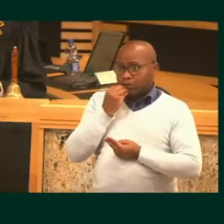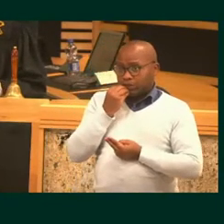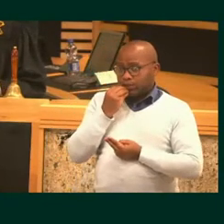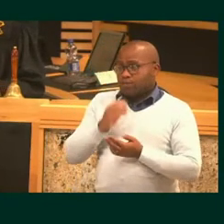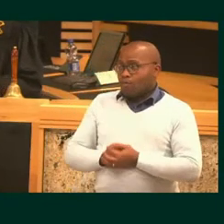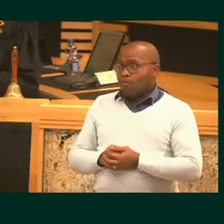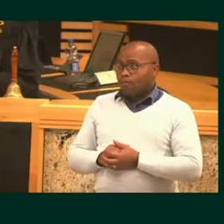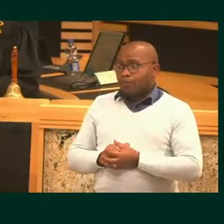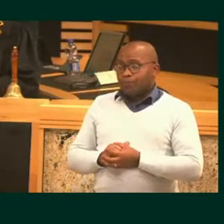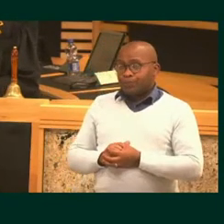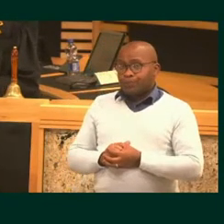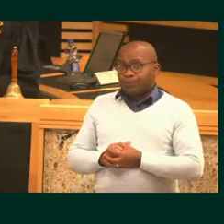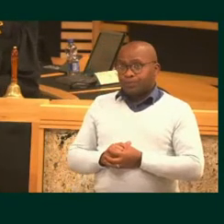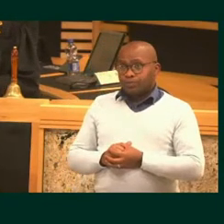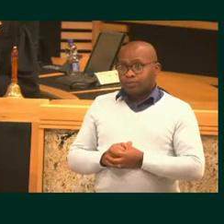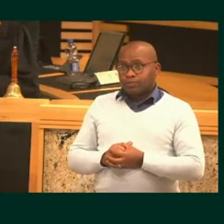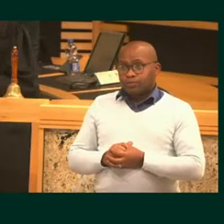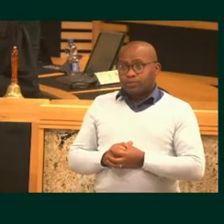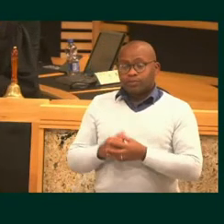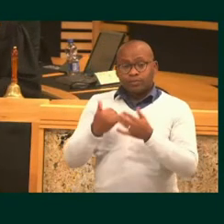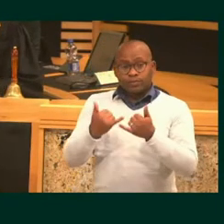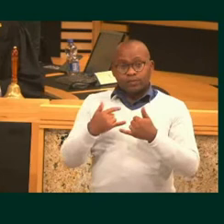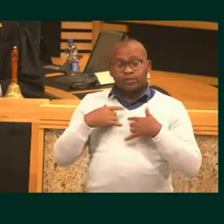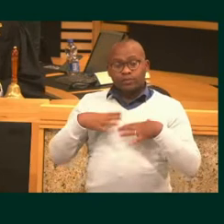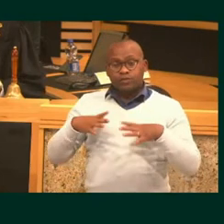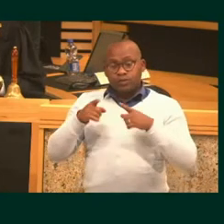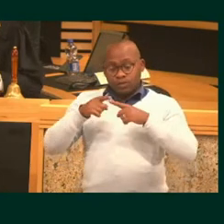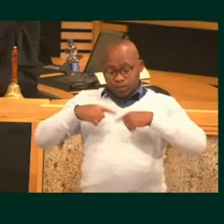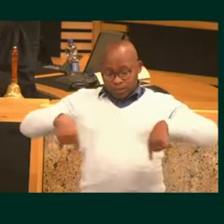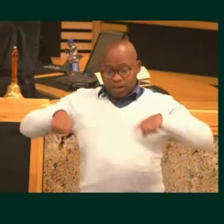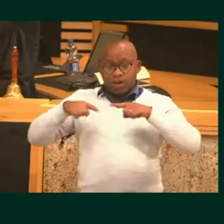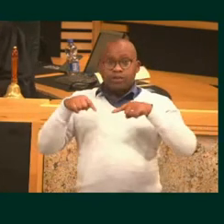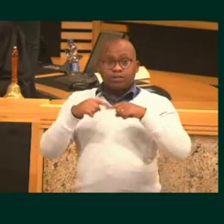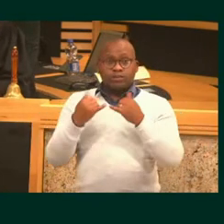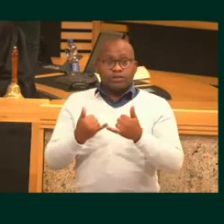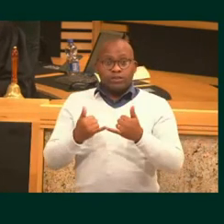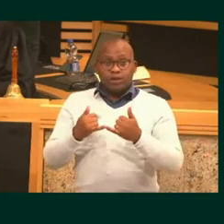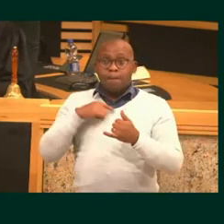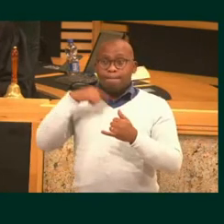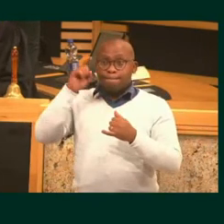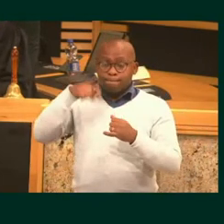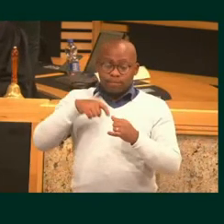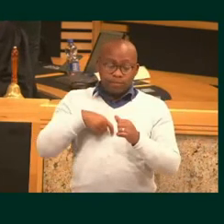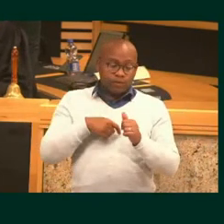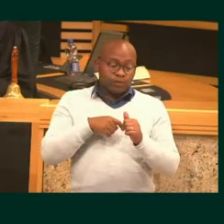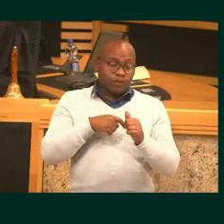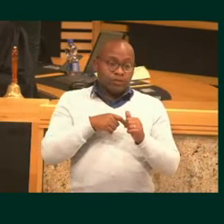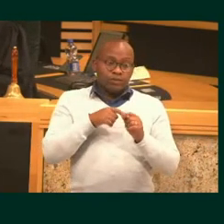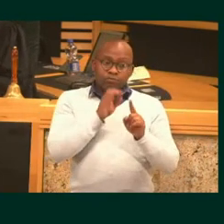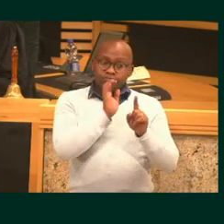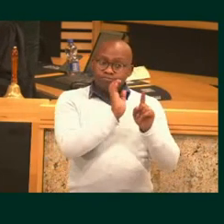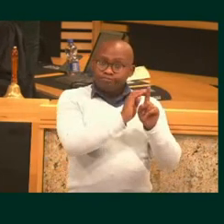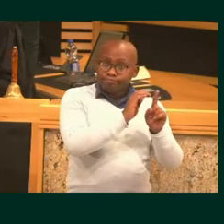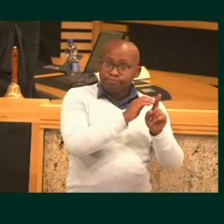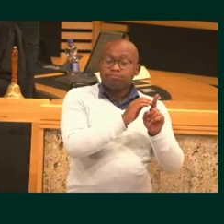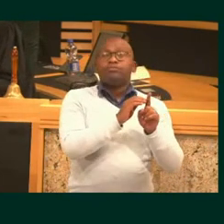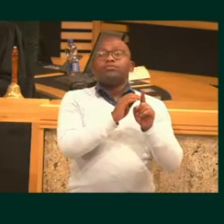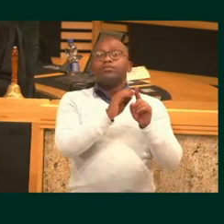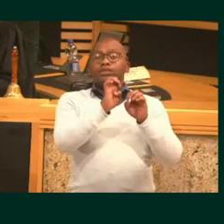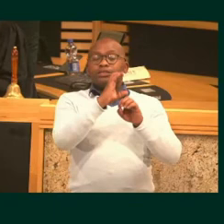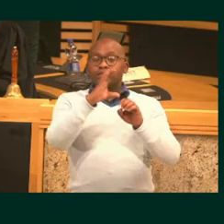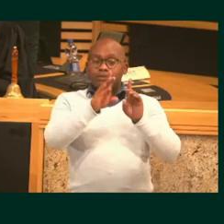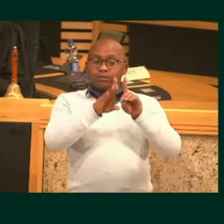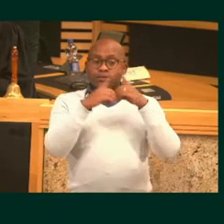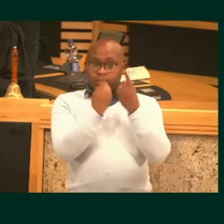therefore I move that this house edges the Eastern Cape Department of Economic Development environmental Affairs and